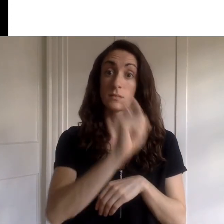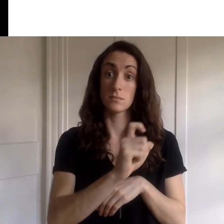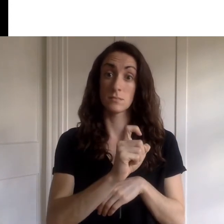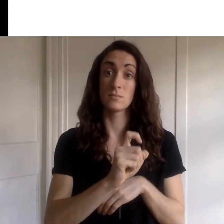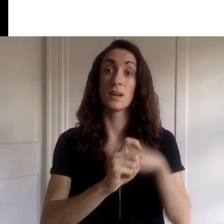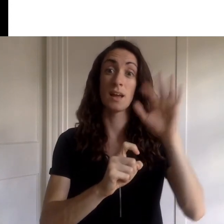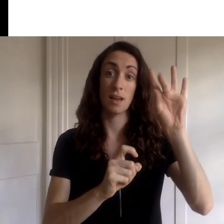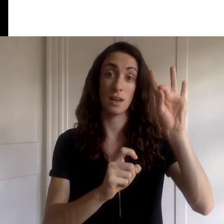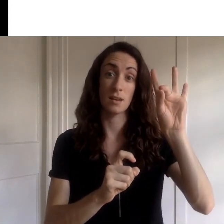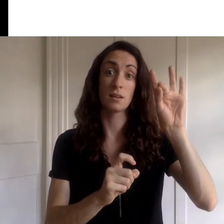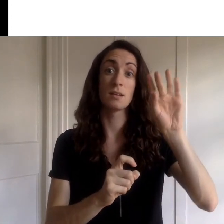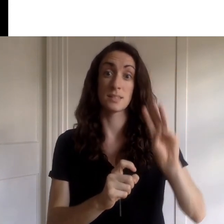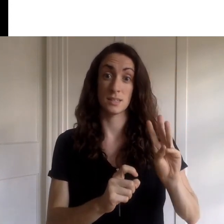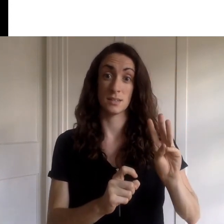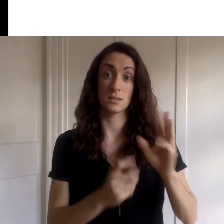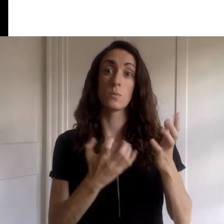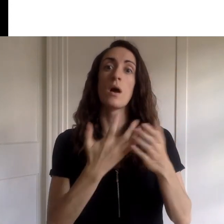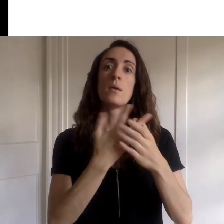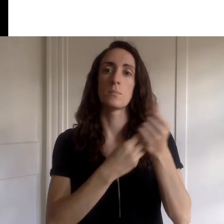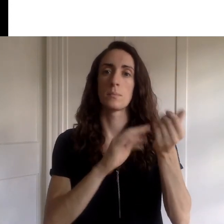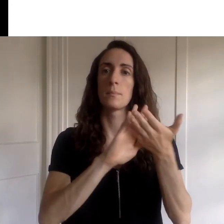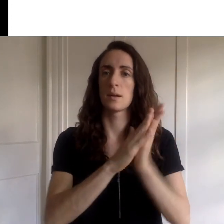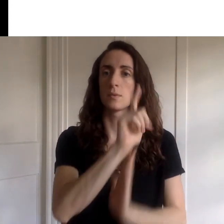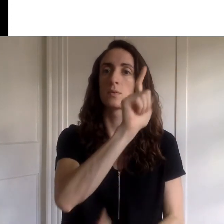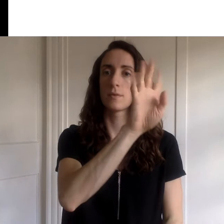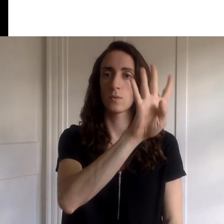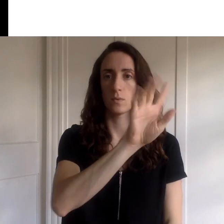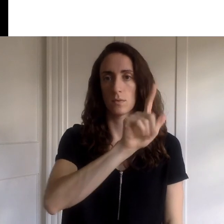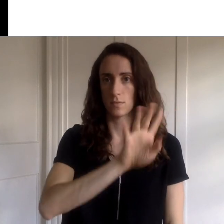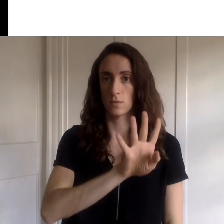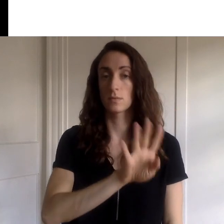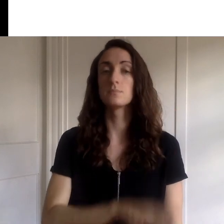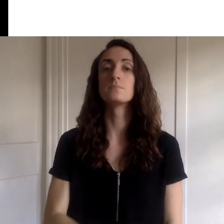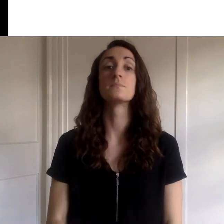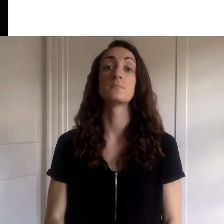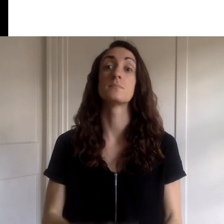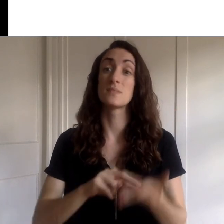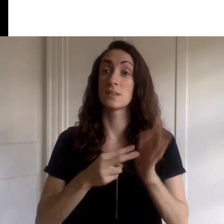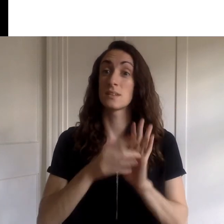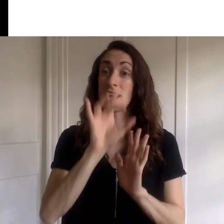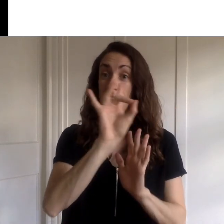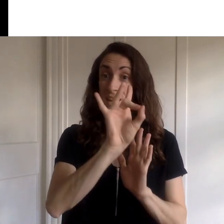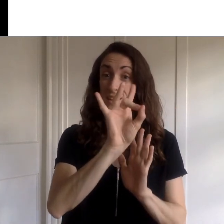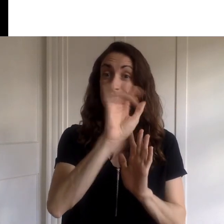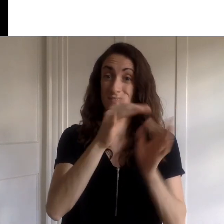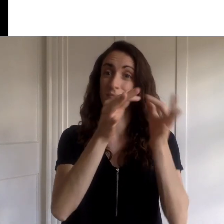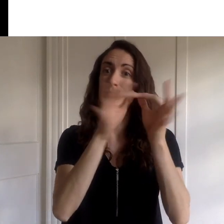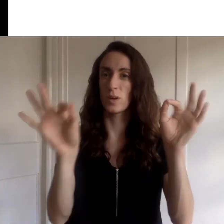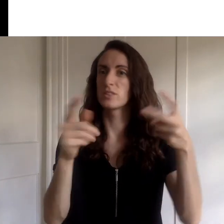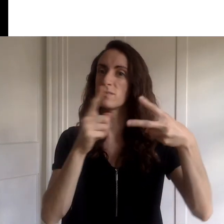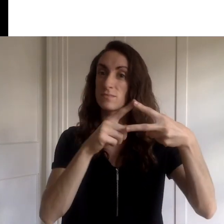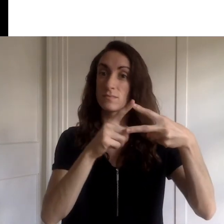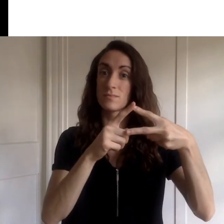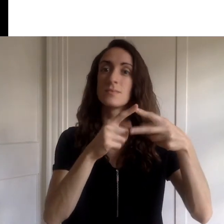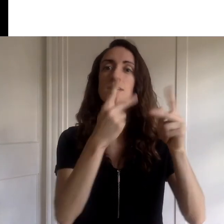So we'll focus on the x coefficients, 8 and 6, and remember we want both of them to become 24 so that we can eliminate